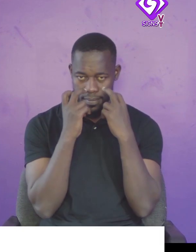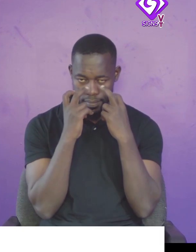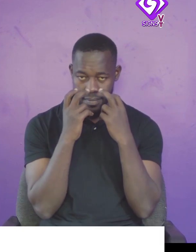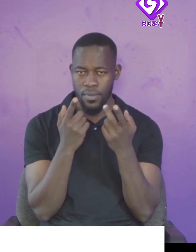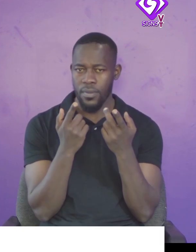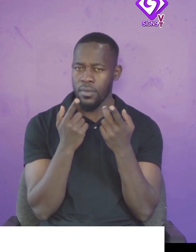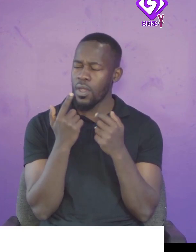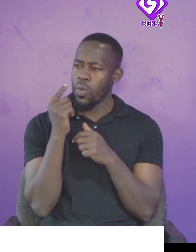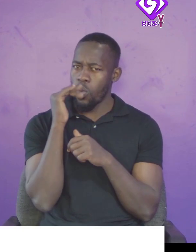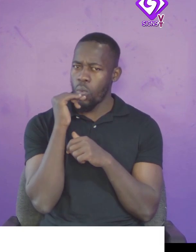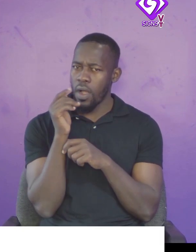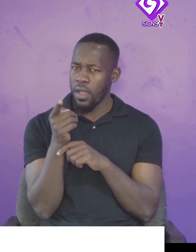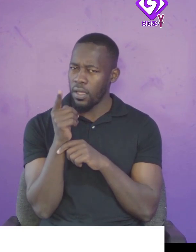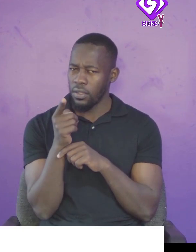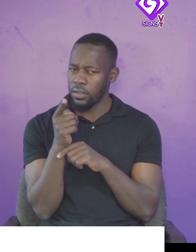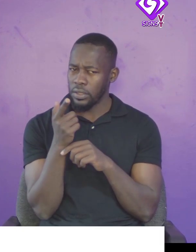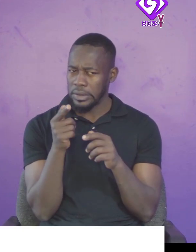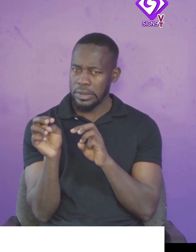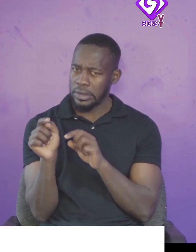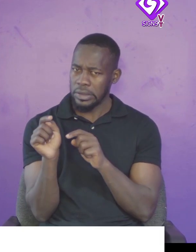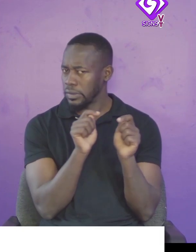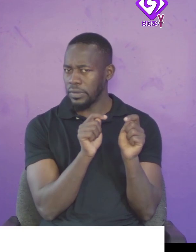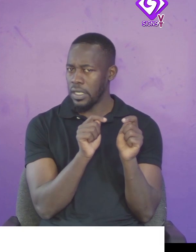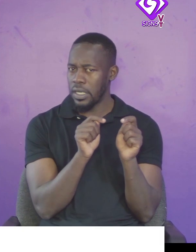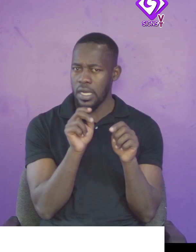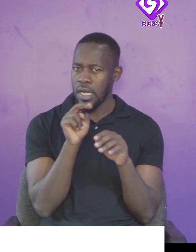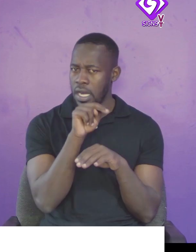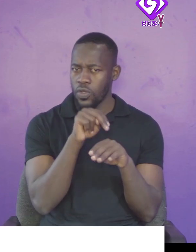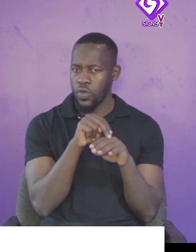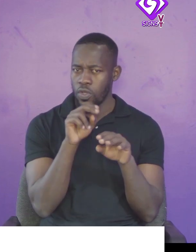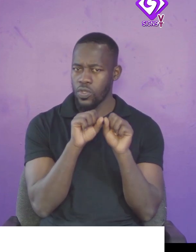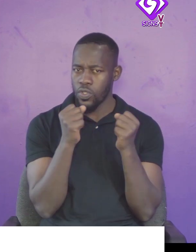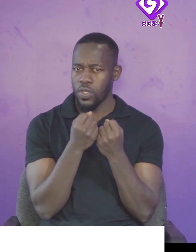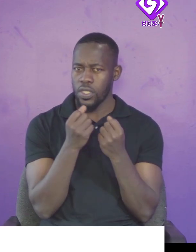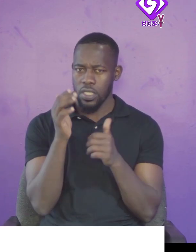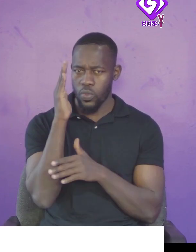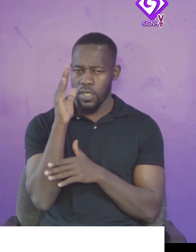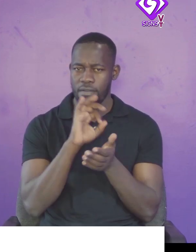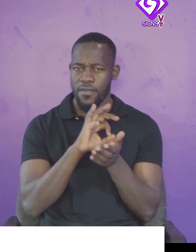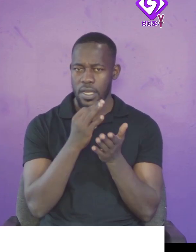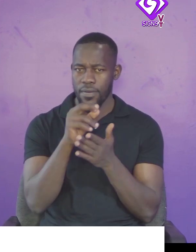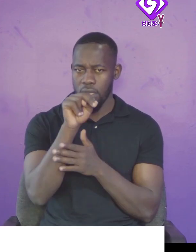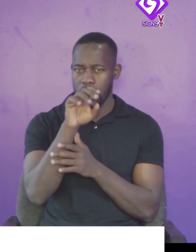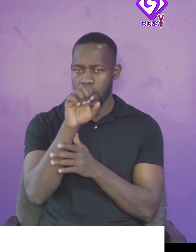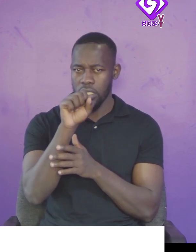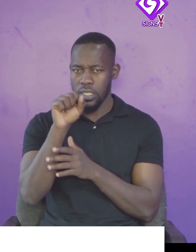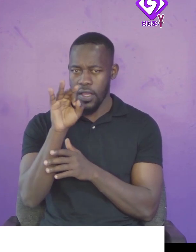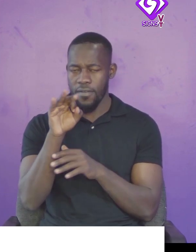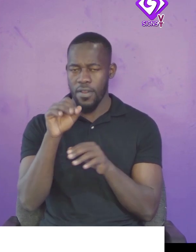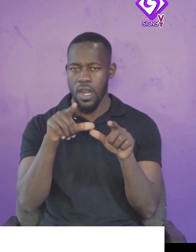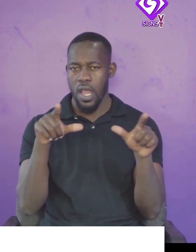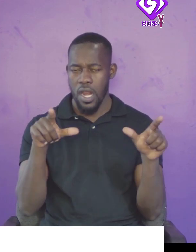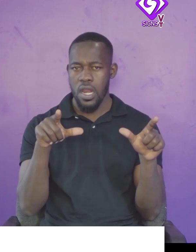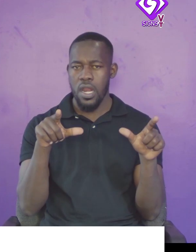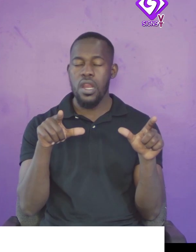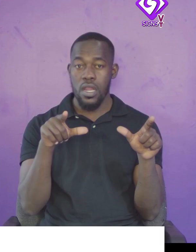accused of fraudulently transferring a National Social Security Fund, NSSF, land valued